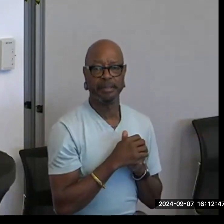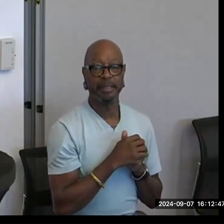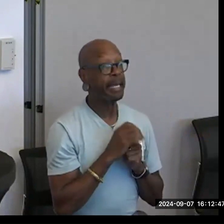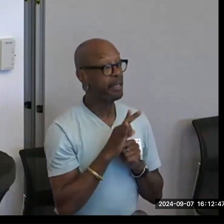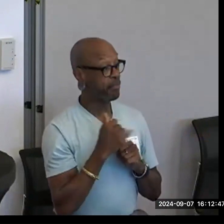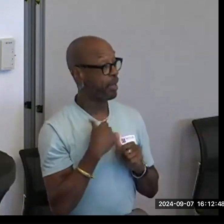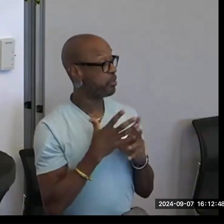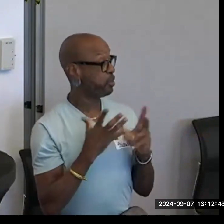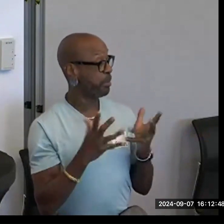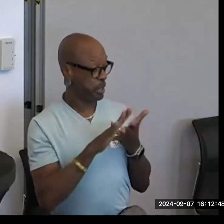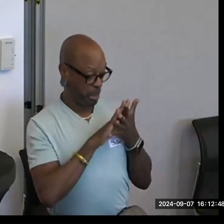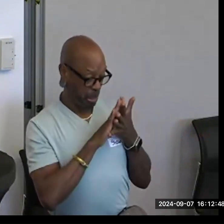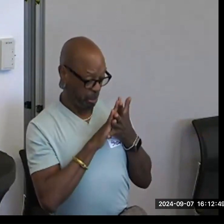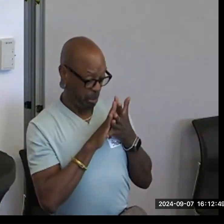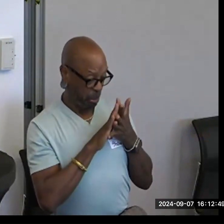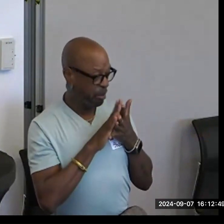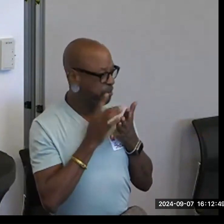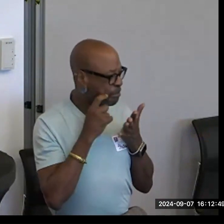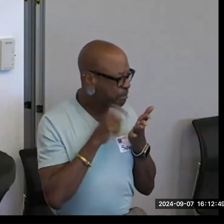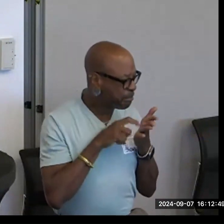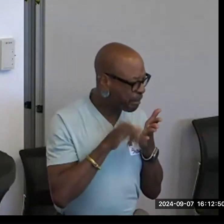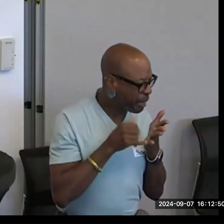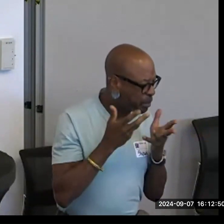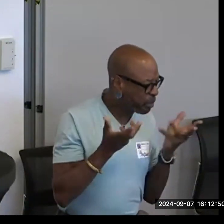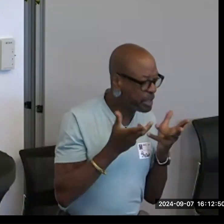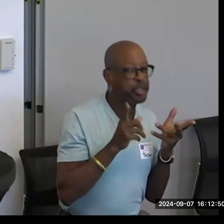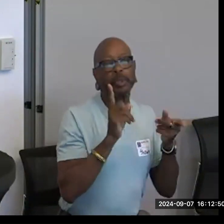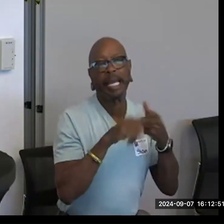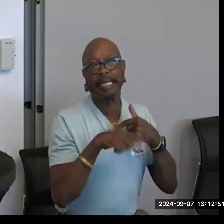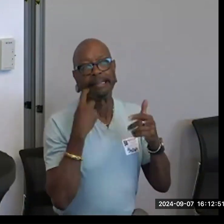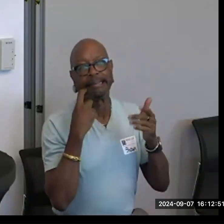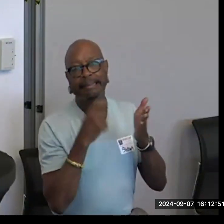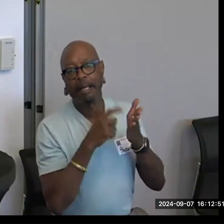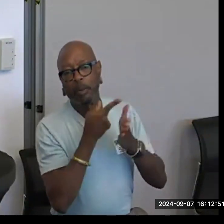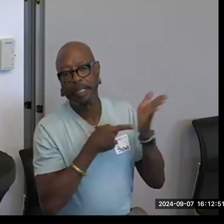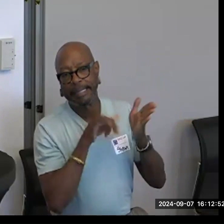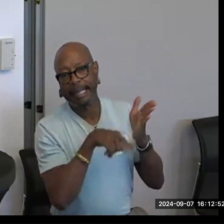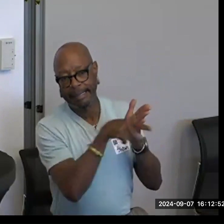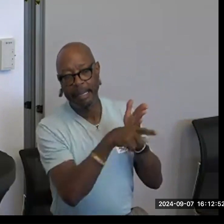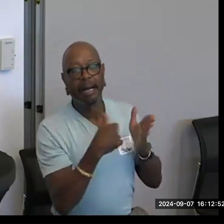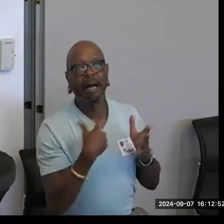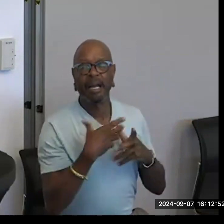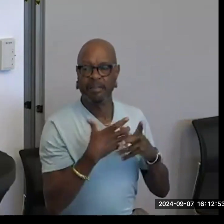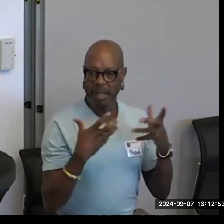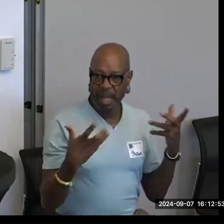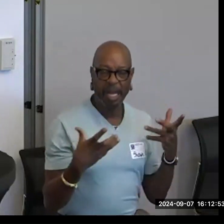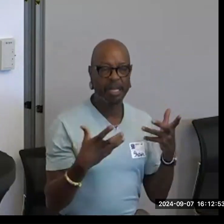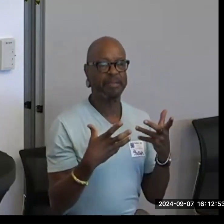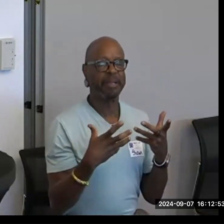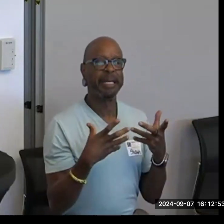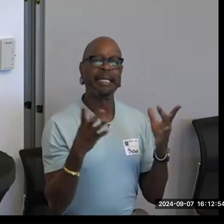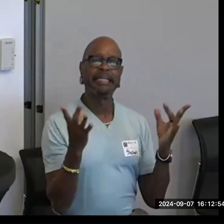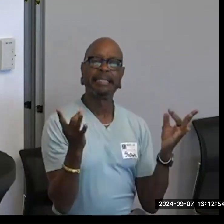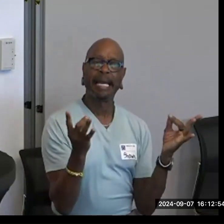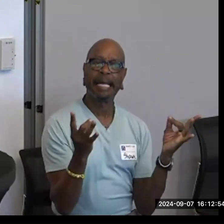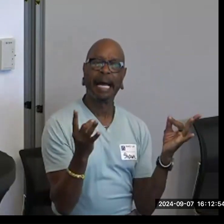if you have too much clutter, you can't really tell what it is. And I've got a lot of the tactile